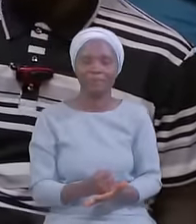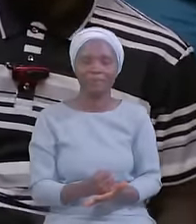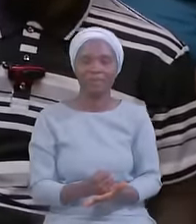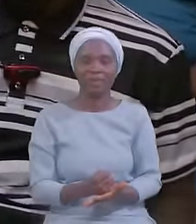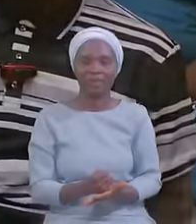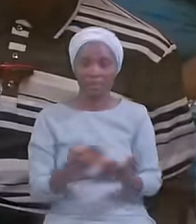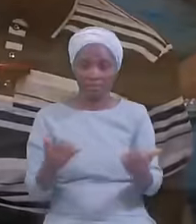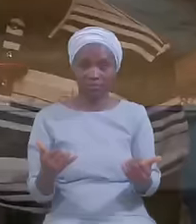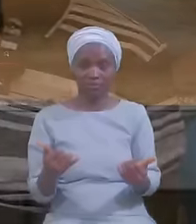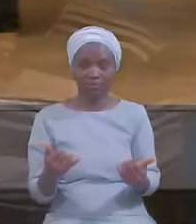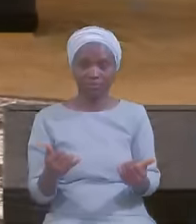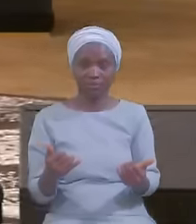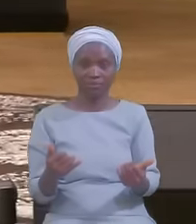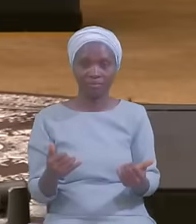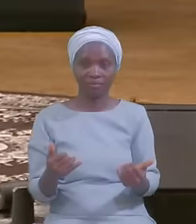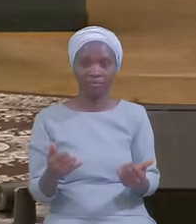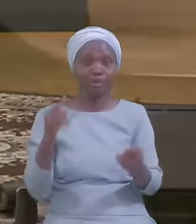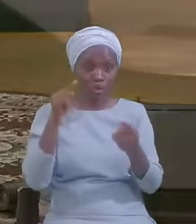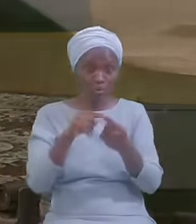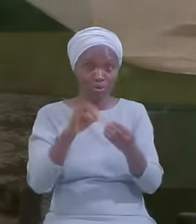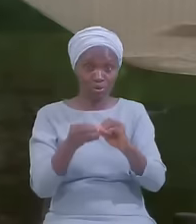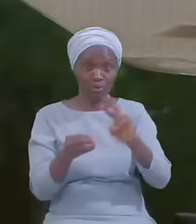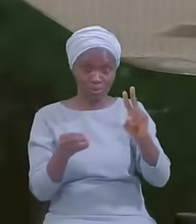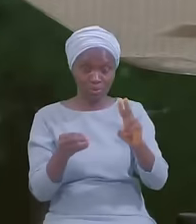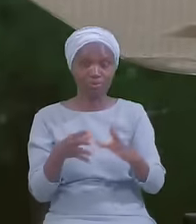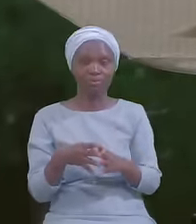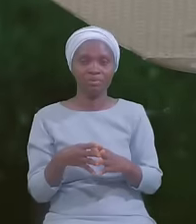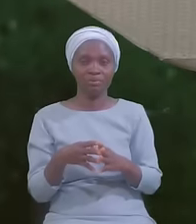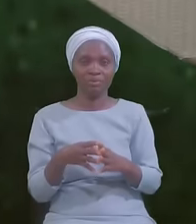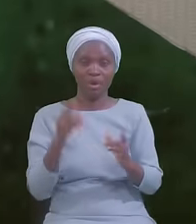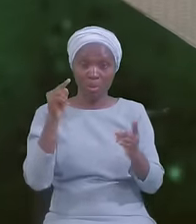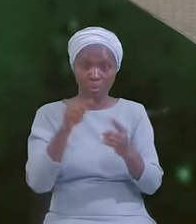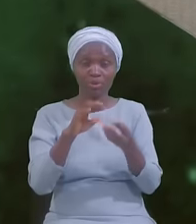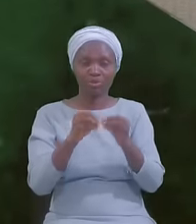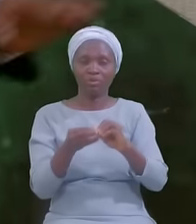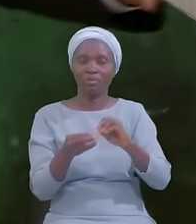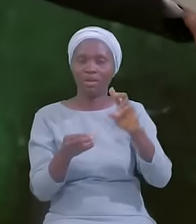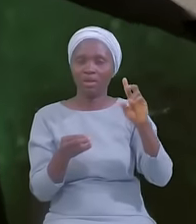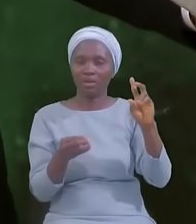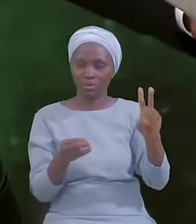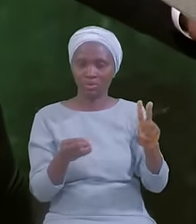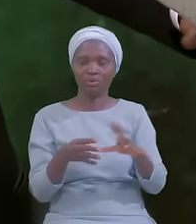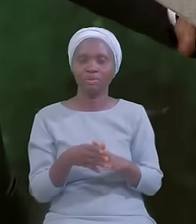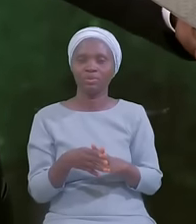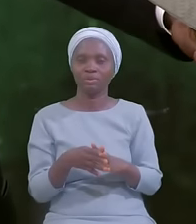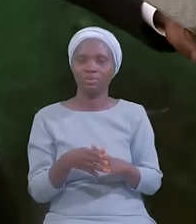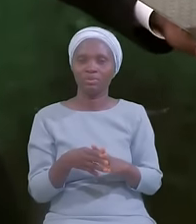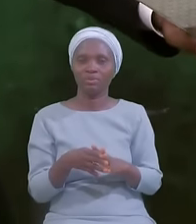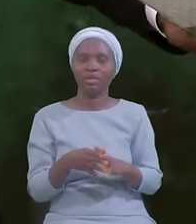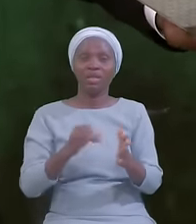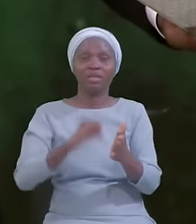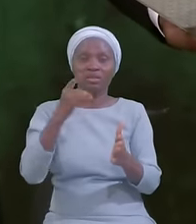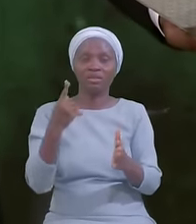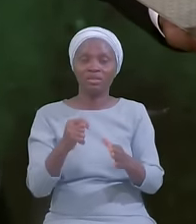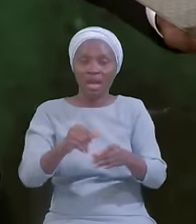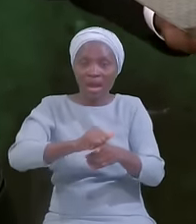name. Look at point number two here. Point number two is the active walk